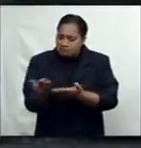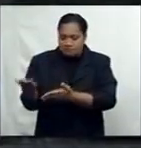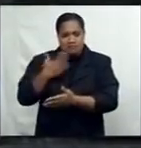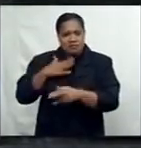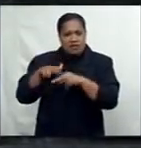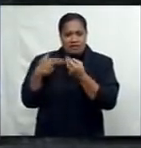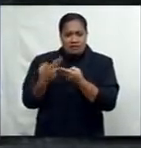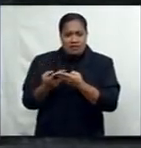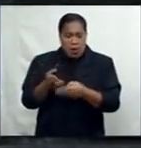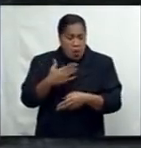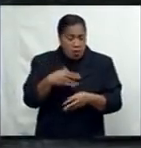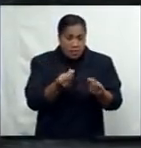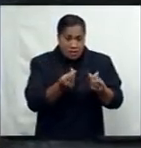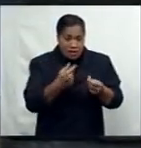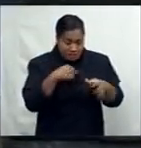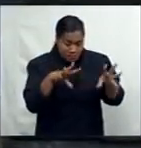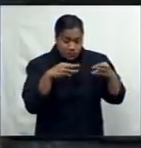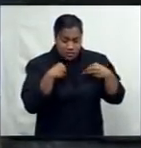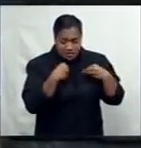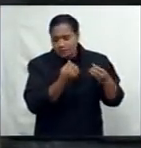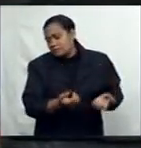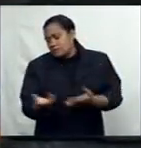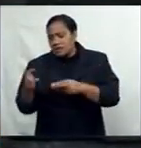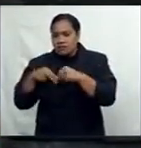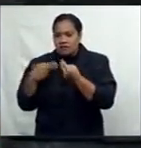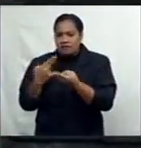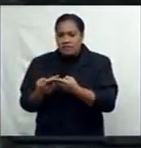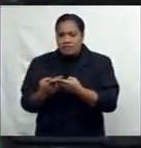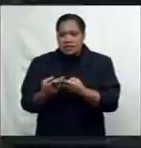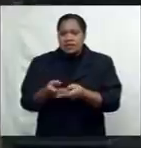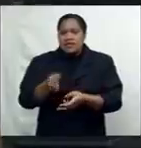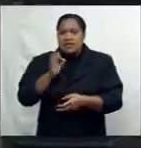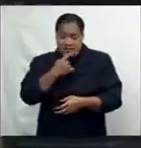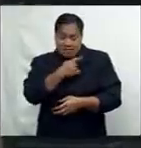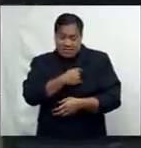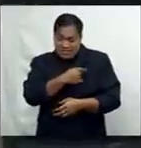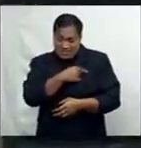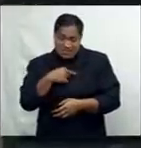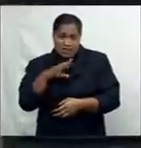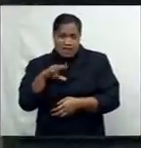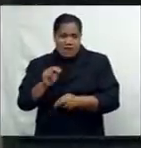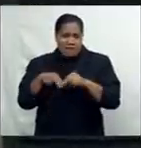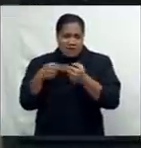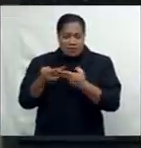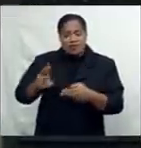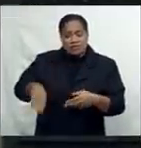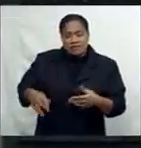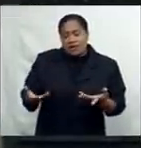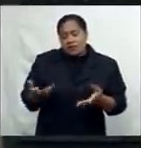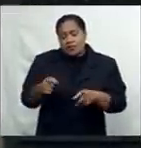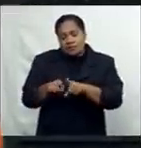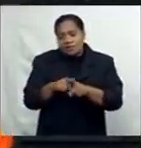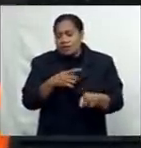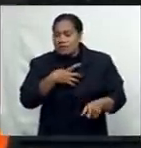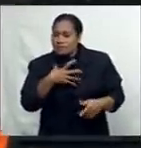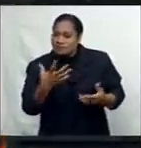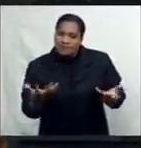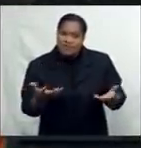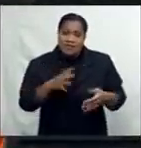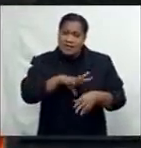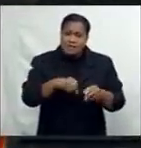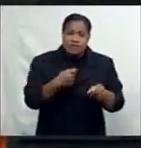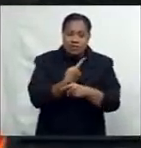tough time, and little sacrifices from each family member would mean a lot. Every week, I've been assisting my family,